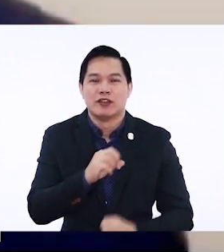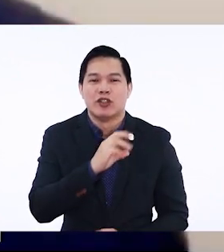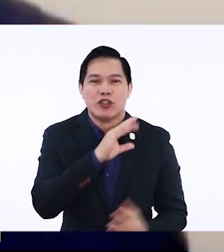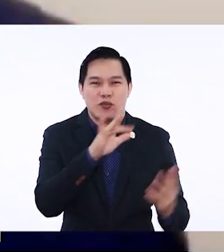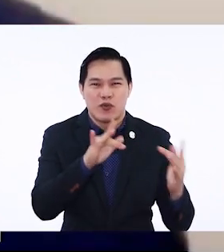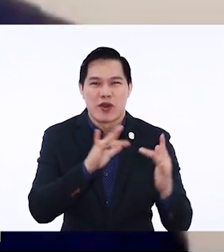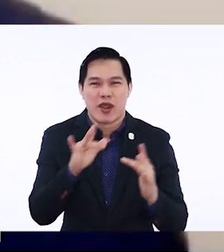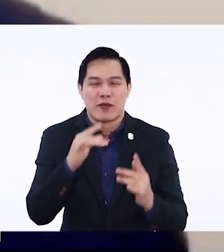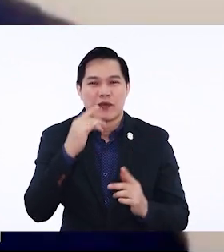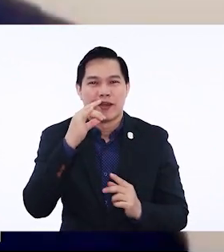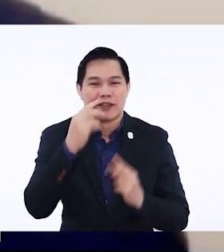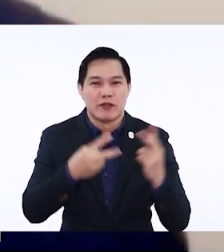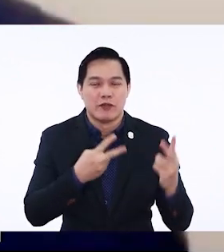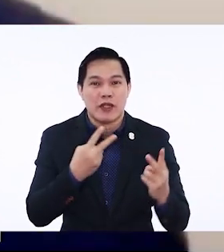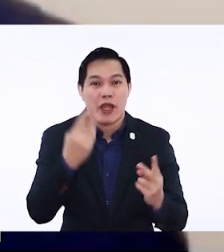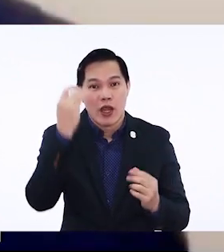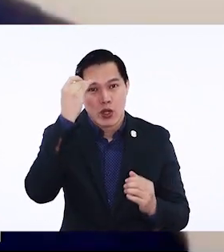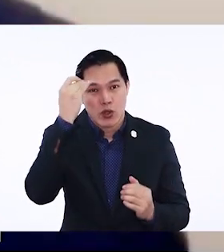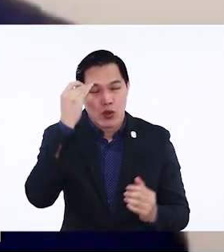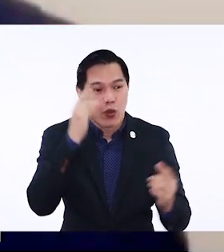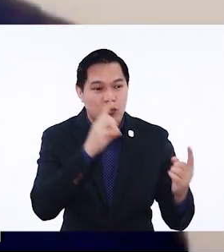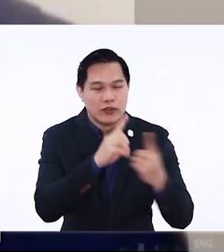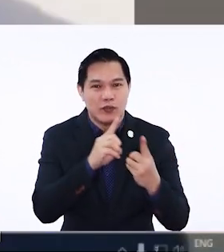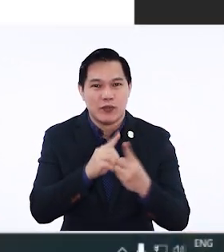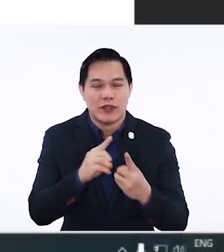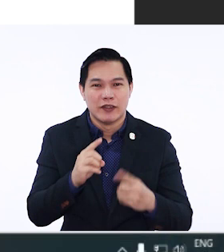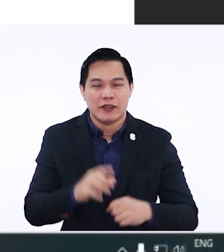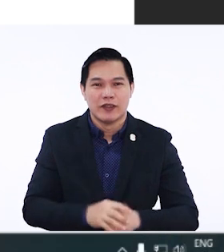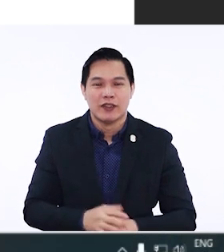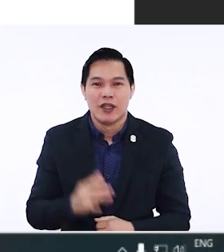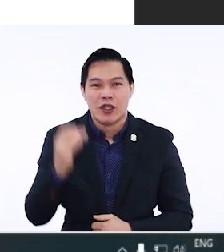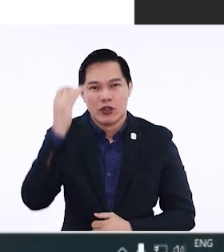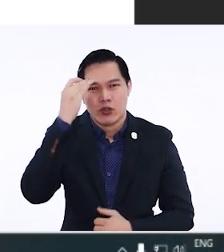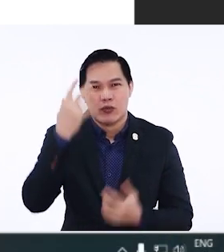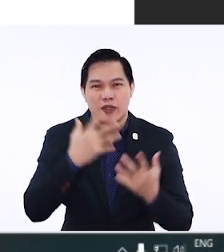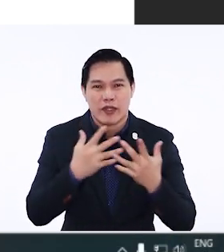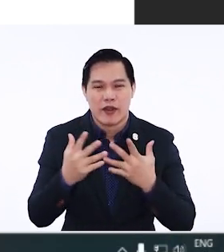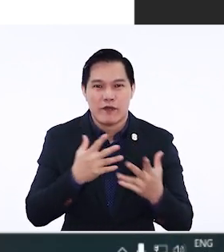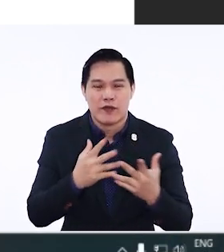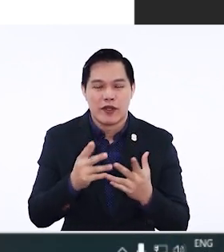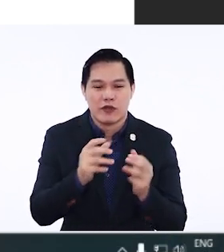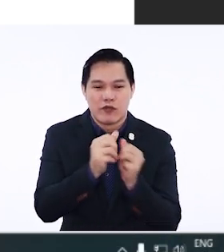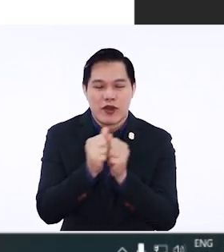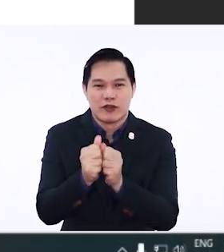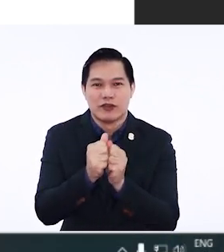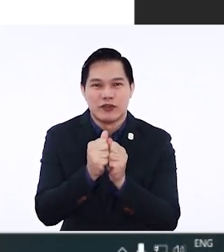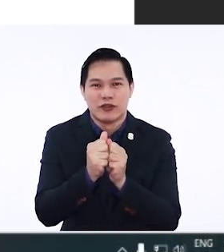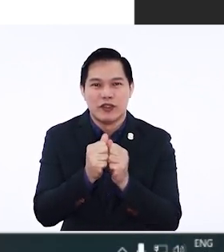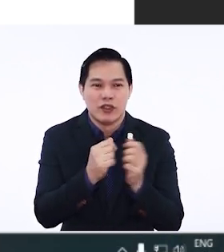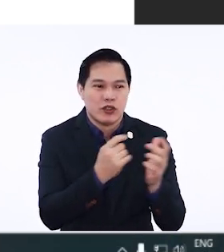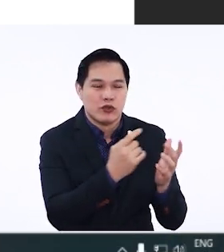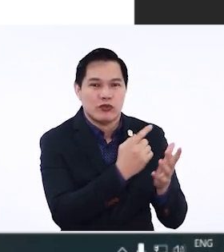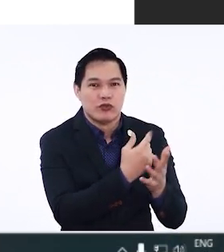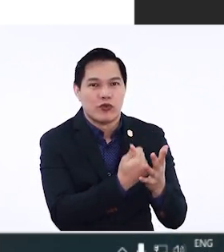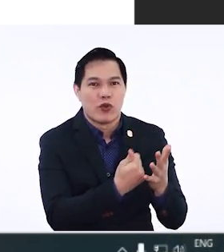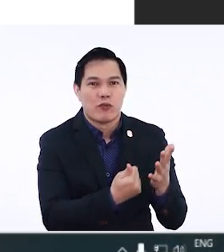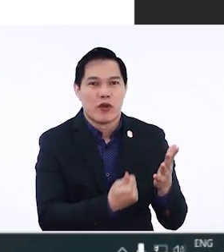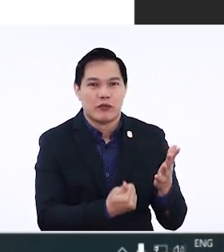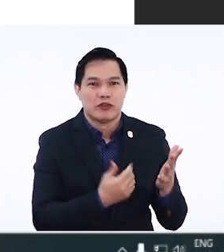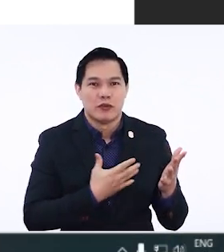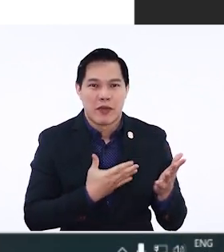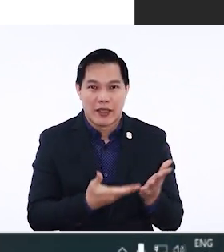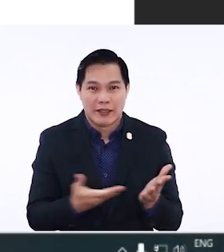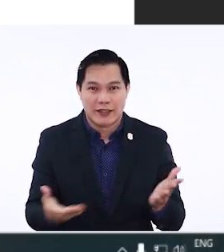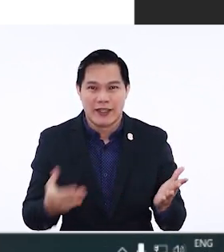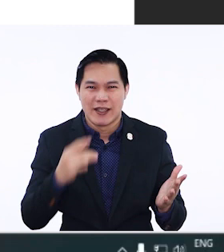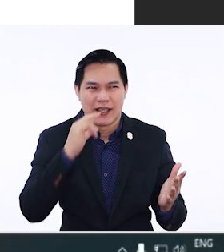with guests, such as get to know each other, where they discovered what they have in common. Draw My Thing, where